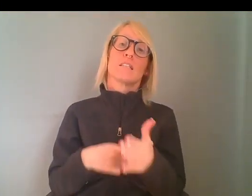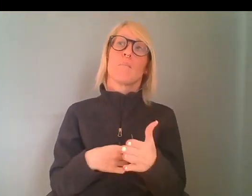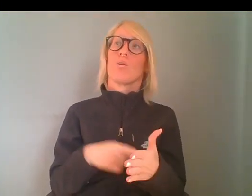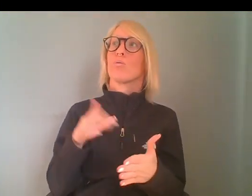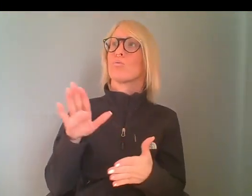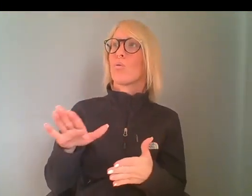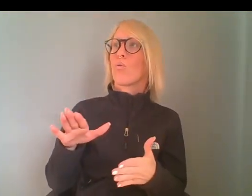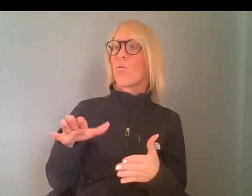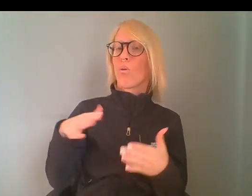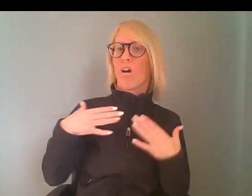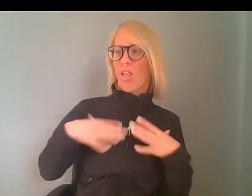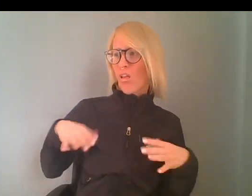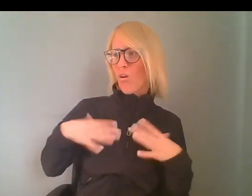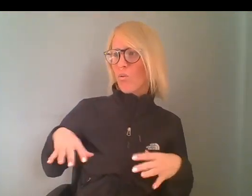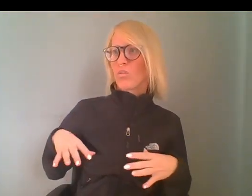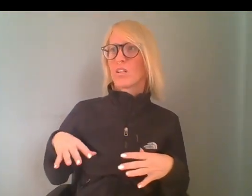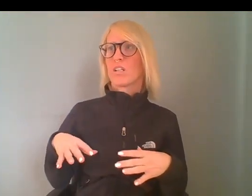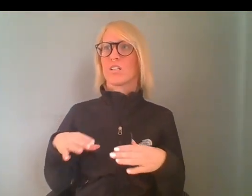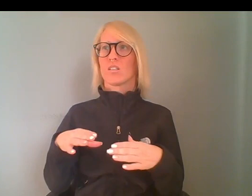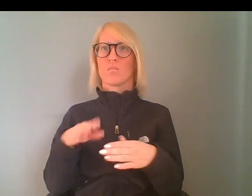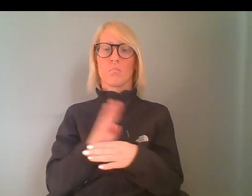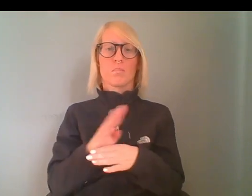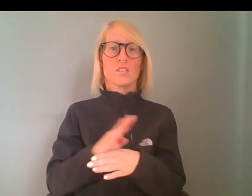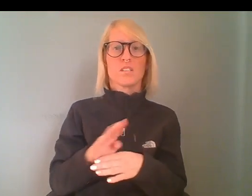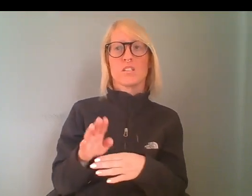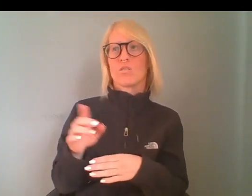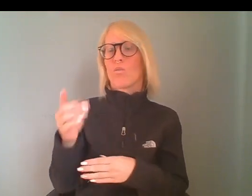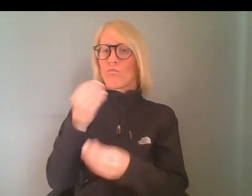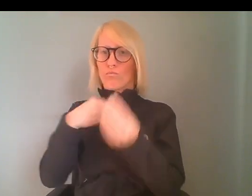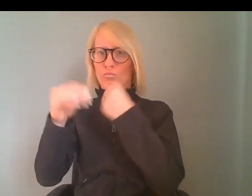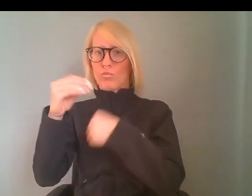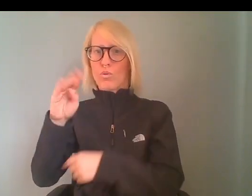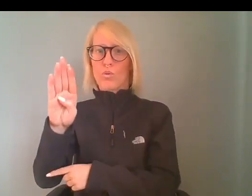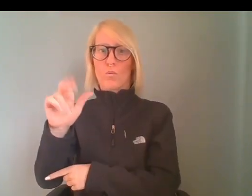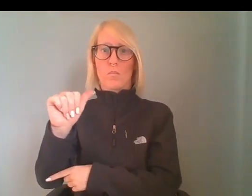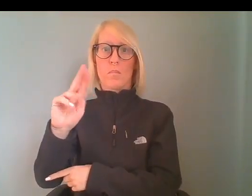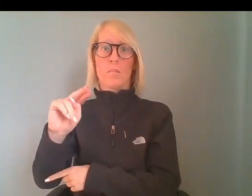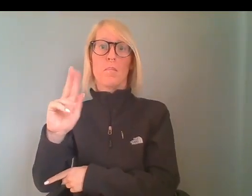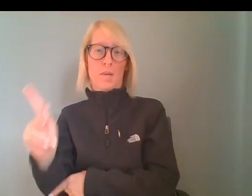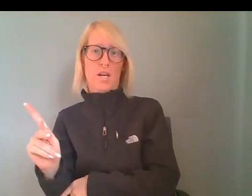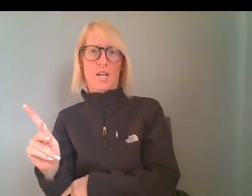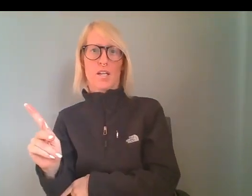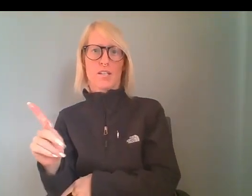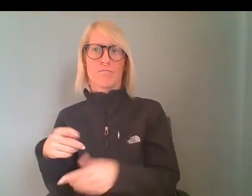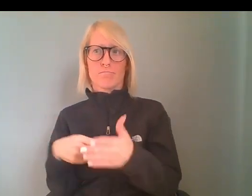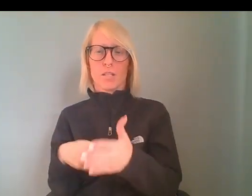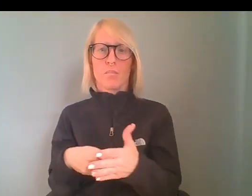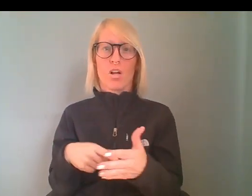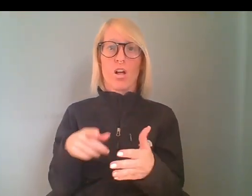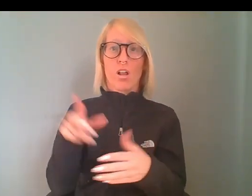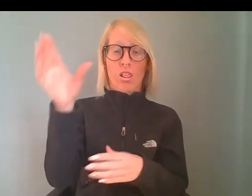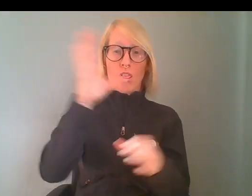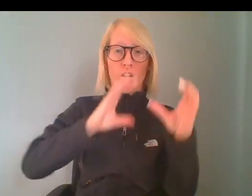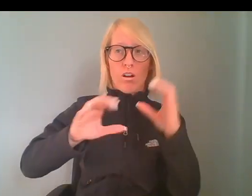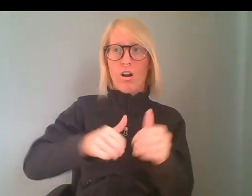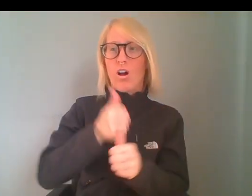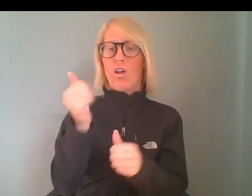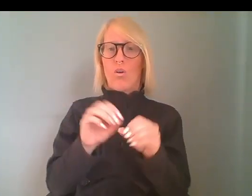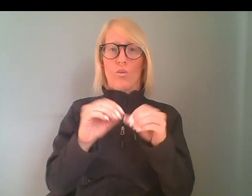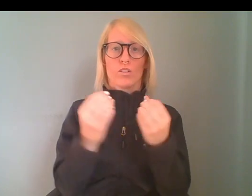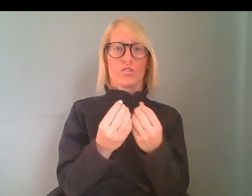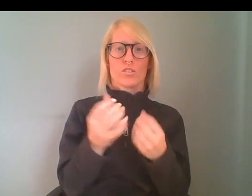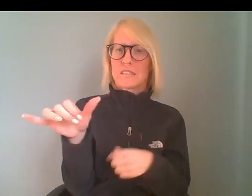a food bank or something, look at other organizations that are similar to you and see what they're doing online. That'll help you get